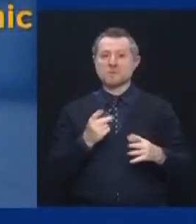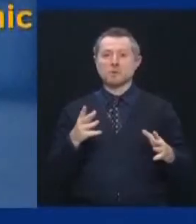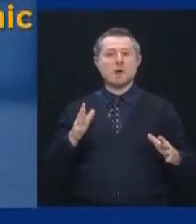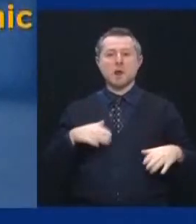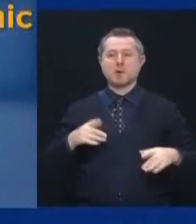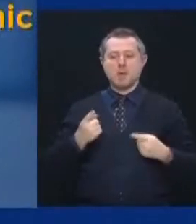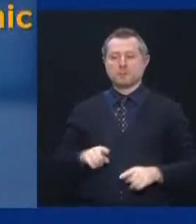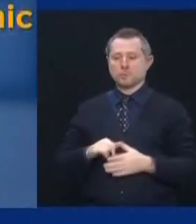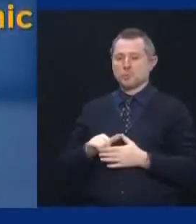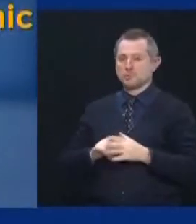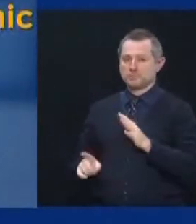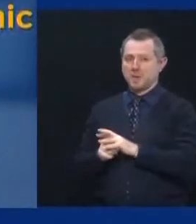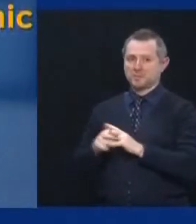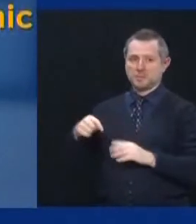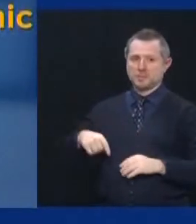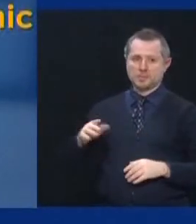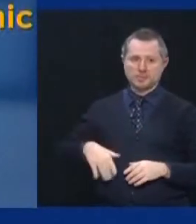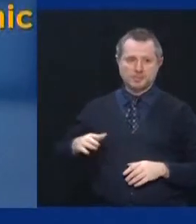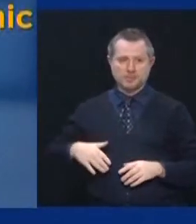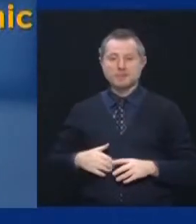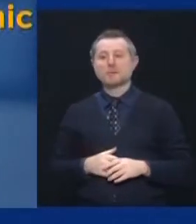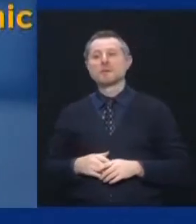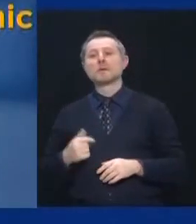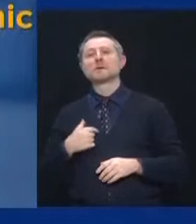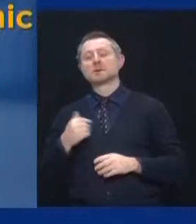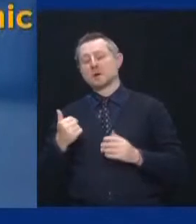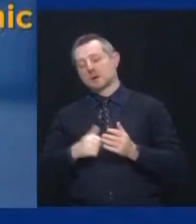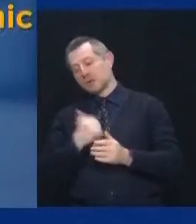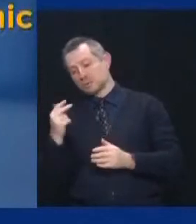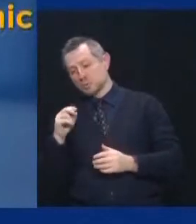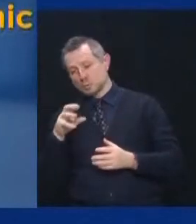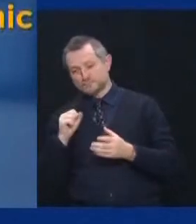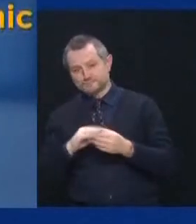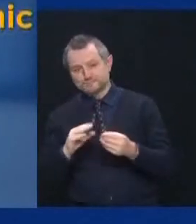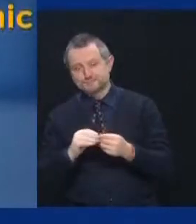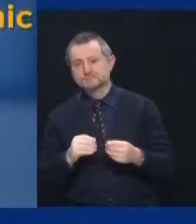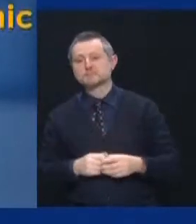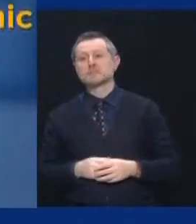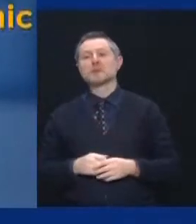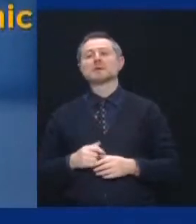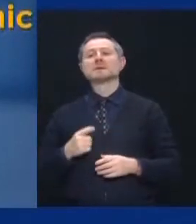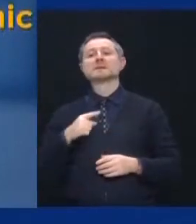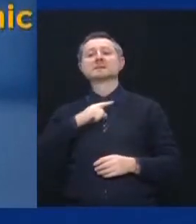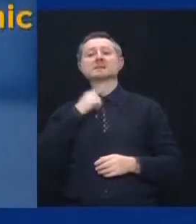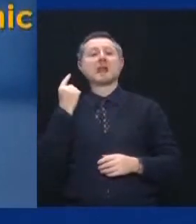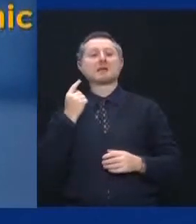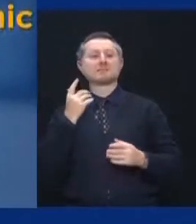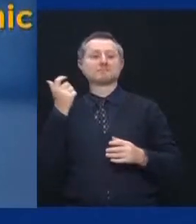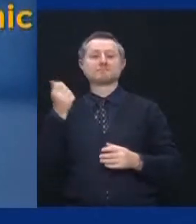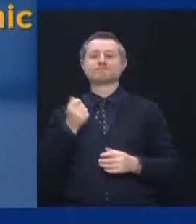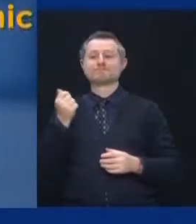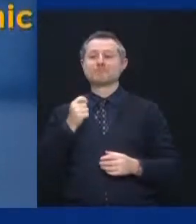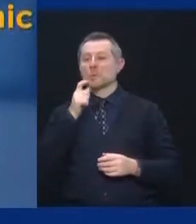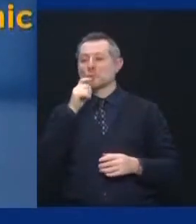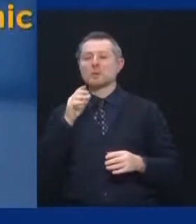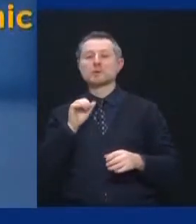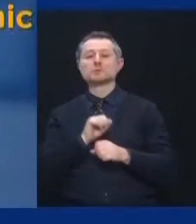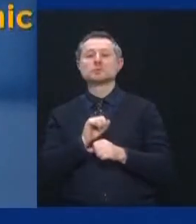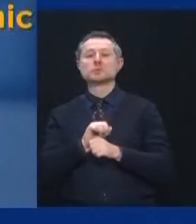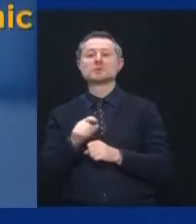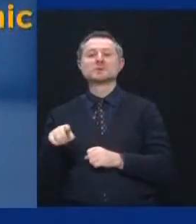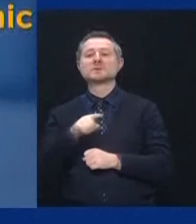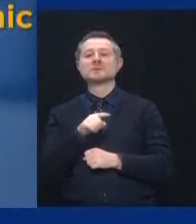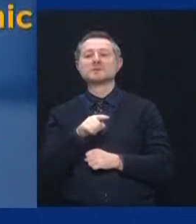York. Other news, I'm extending the law providing death benefits to the families of frontline workers who lost their